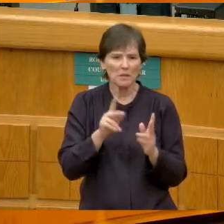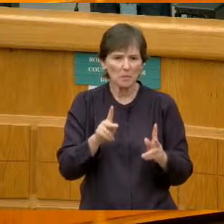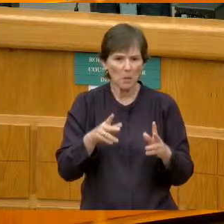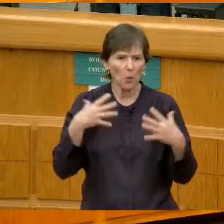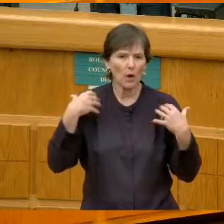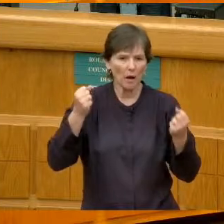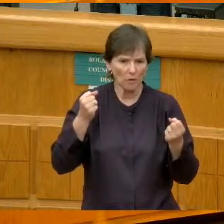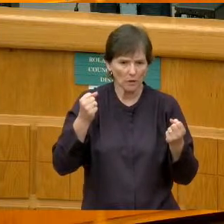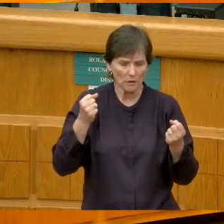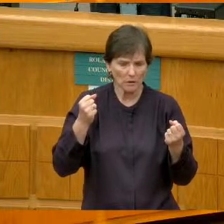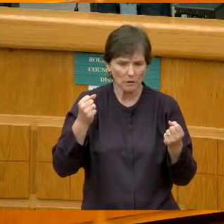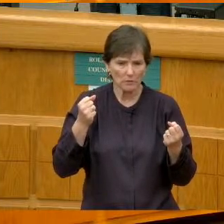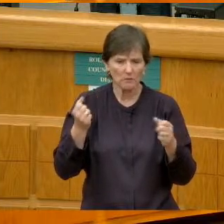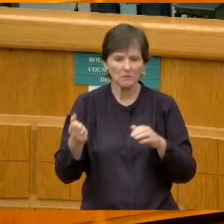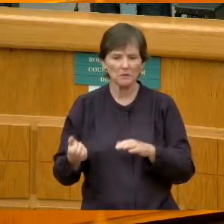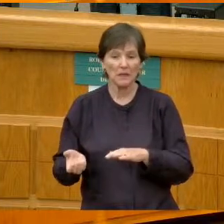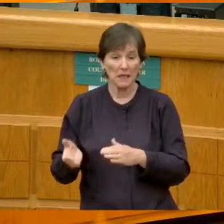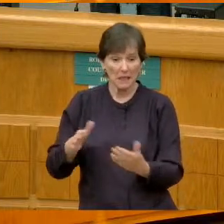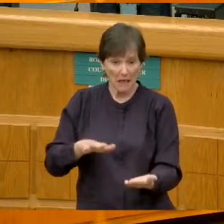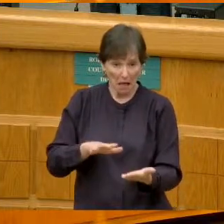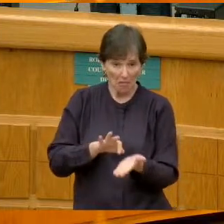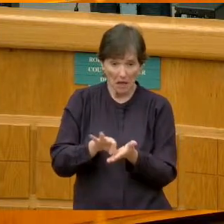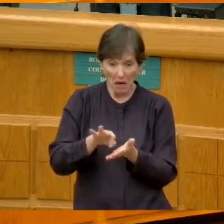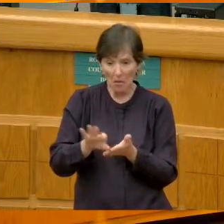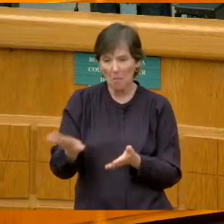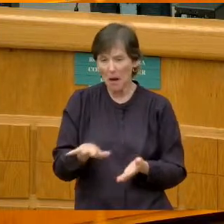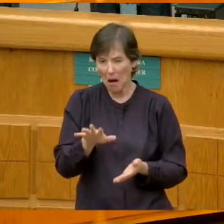deaths reported through today.